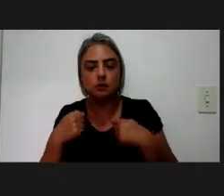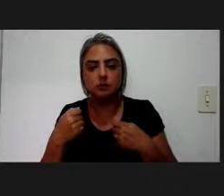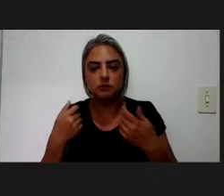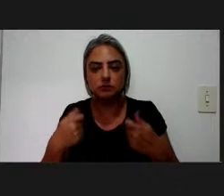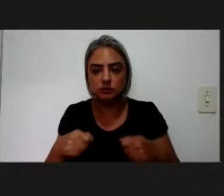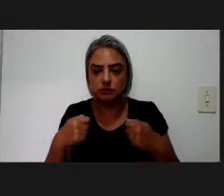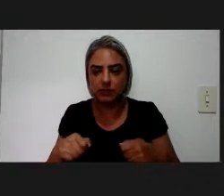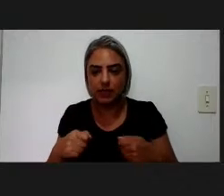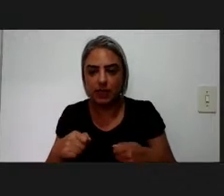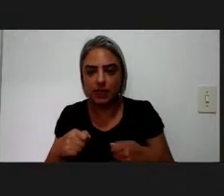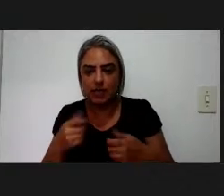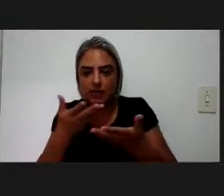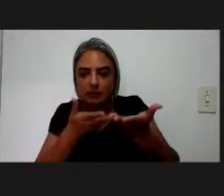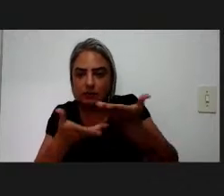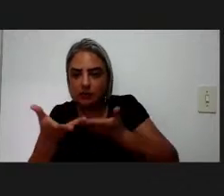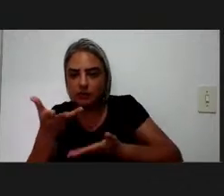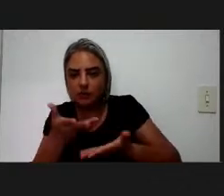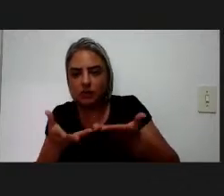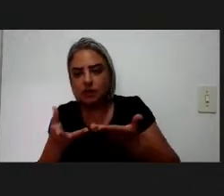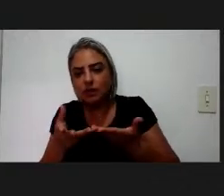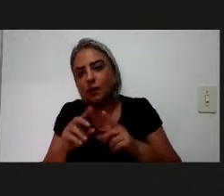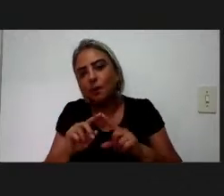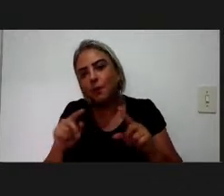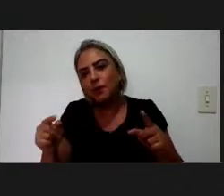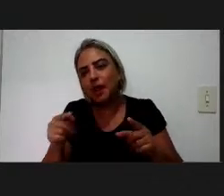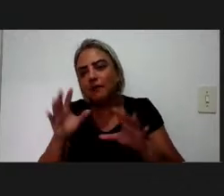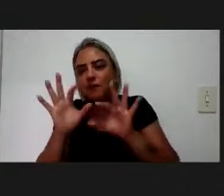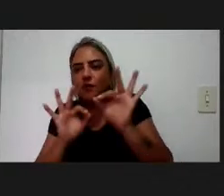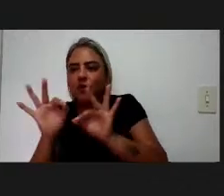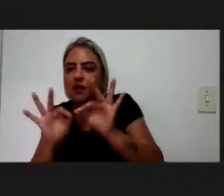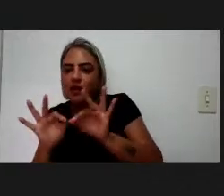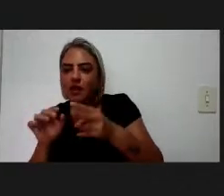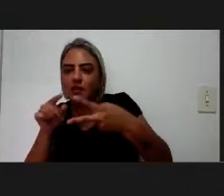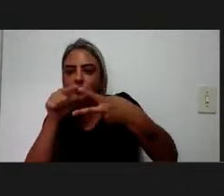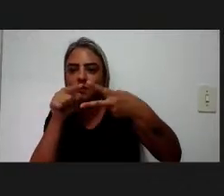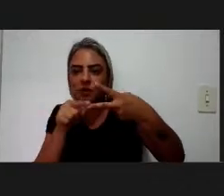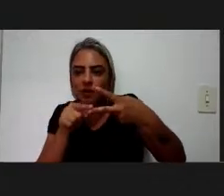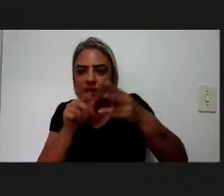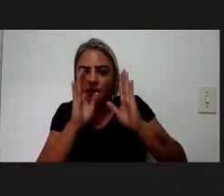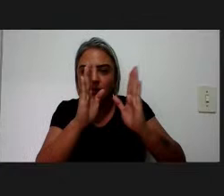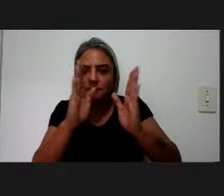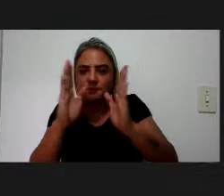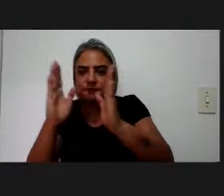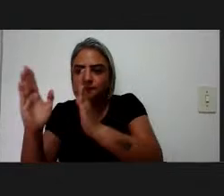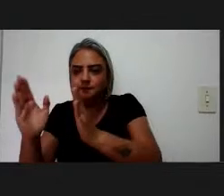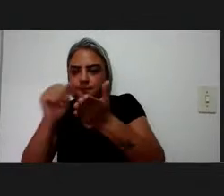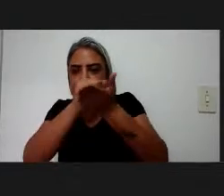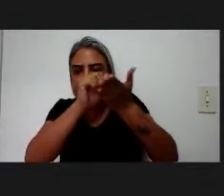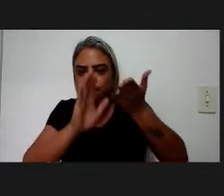recommendations point to this necessity of these synergies, not